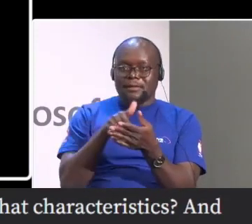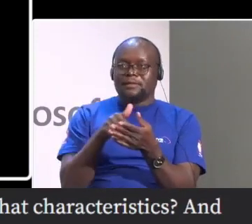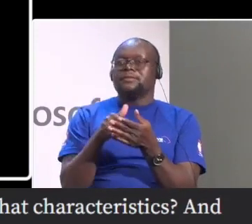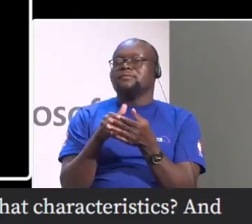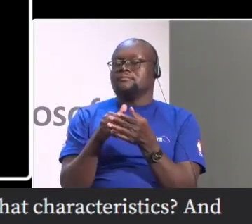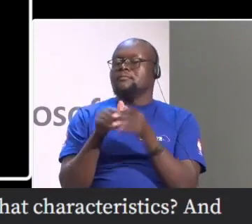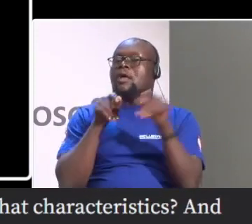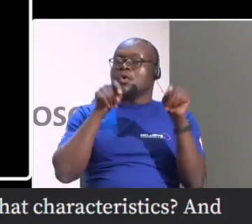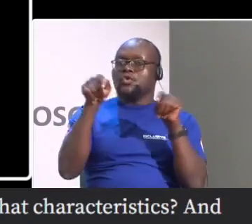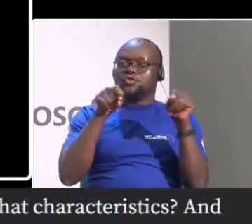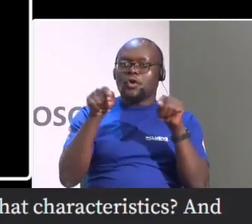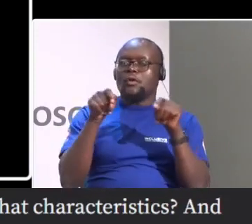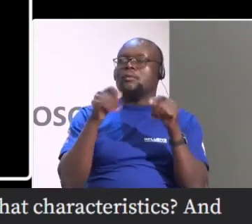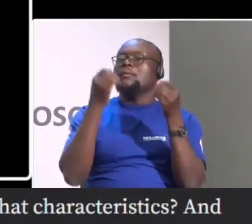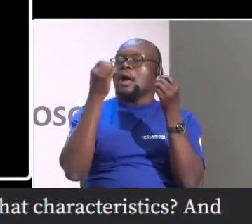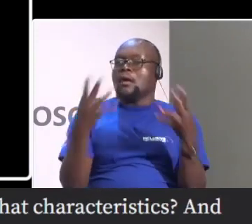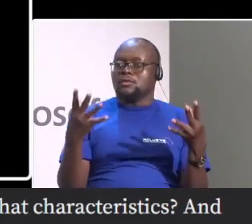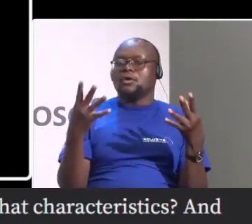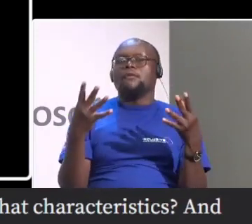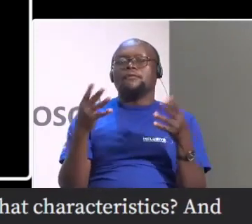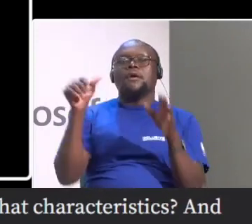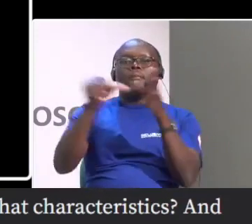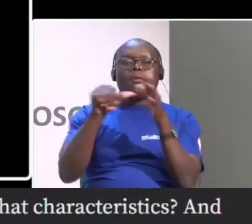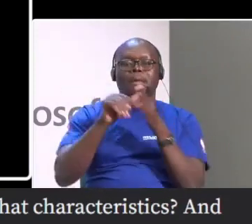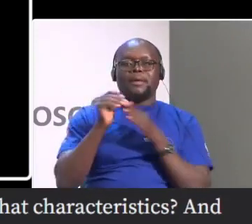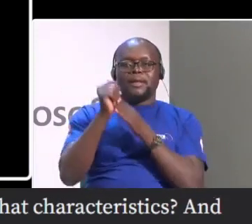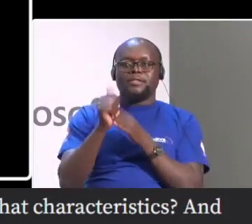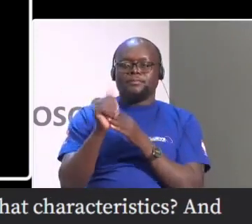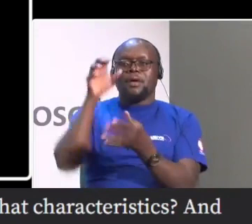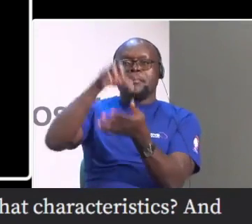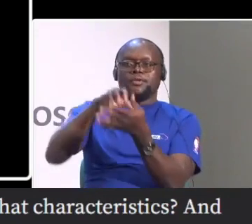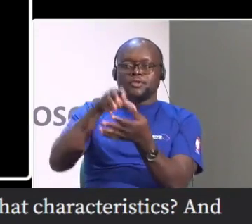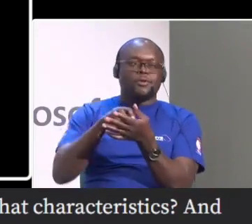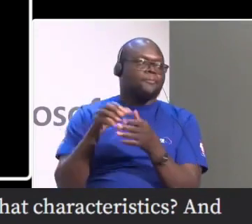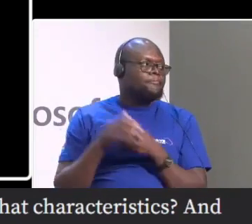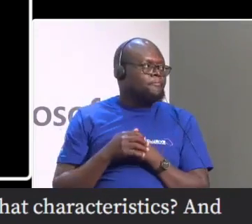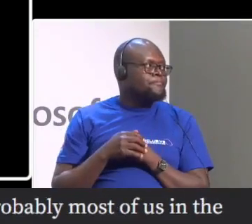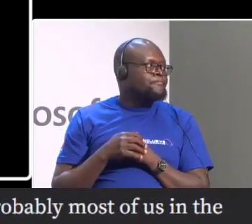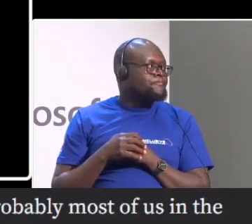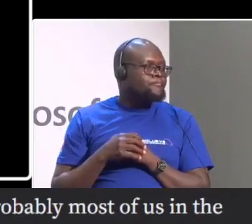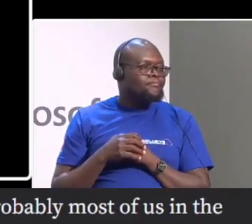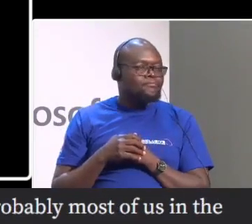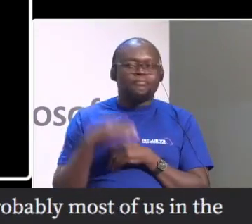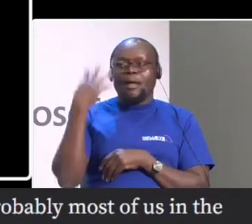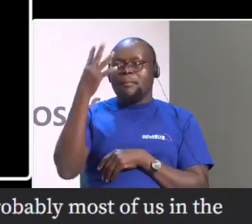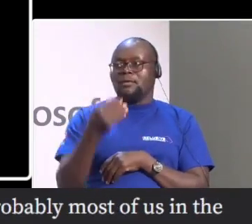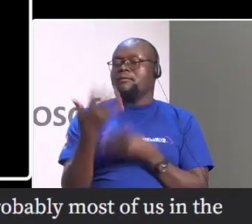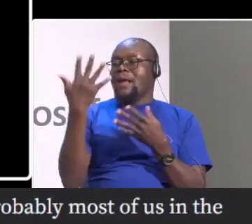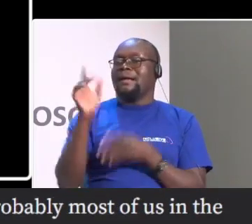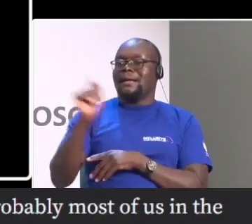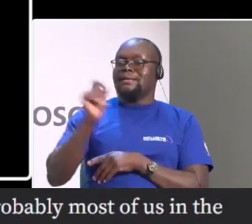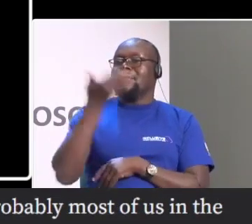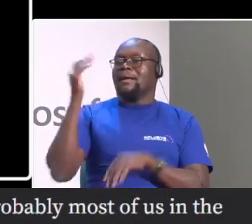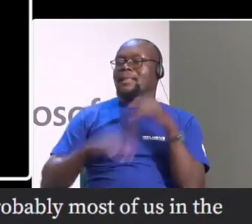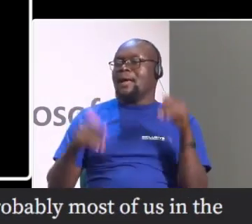top-down control, a lot of bullies in leadership position, and thank you for beautiful handwriting, better than